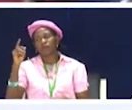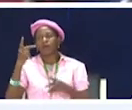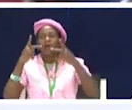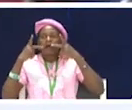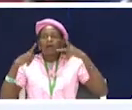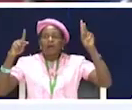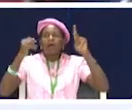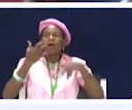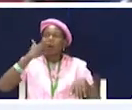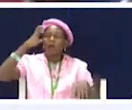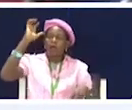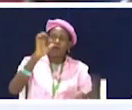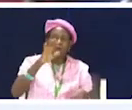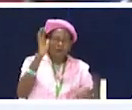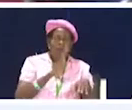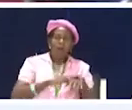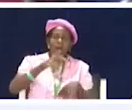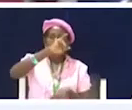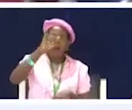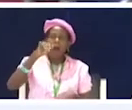pronounced a curse on Jericho.